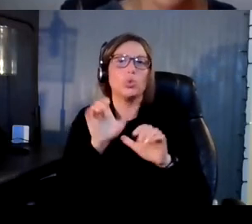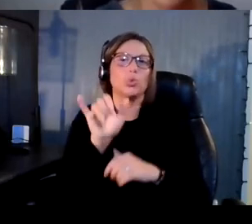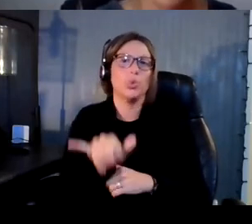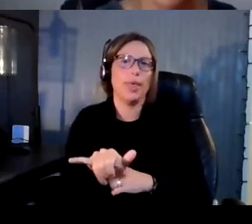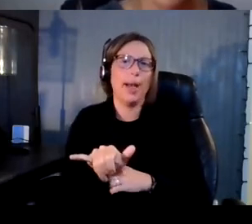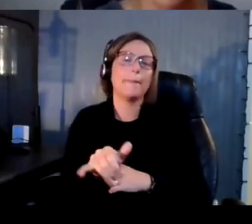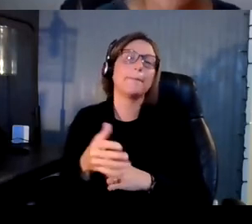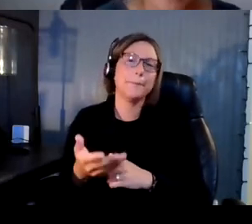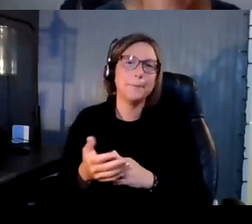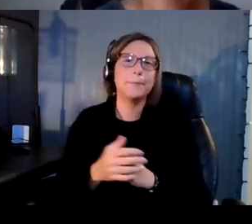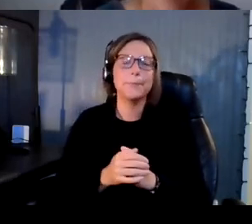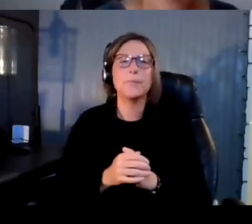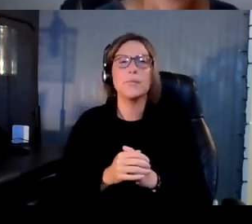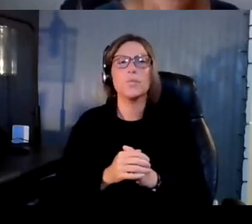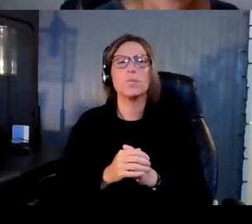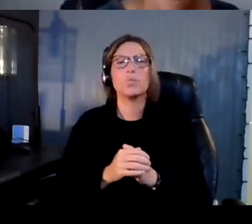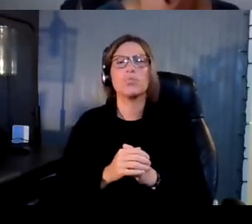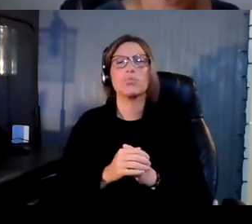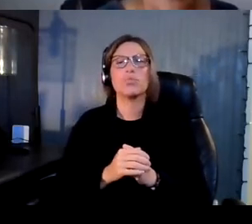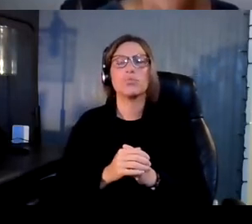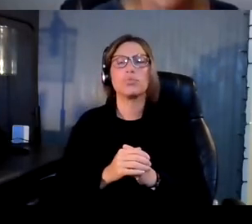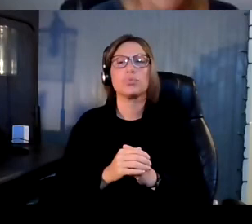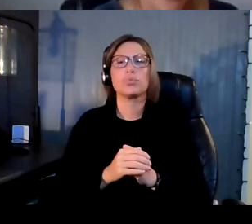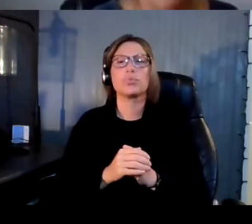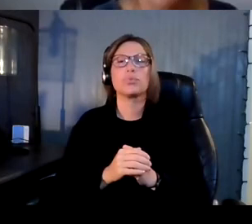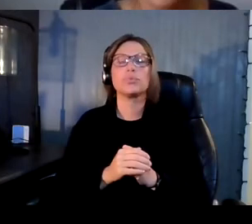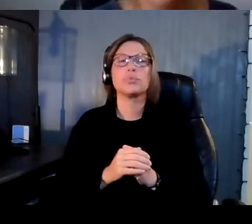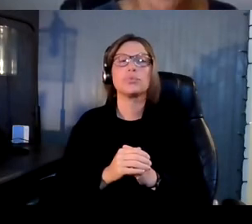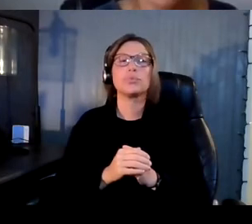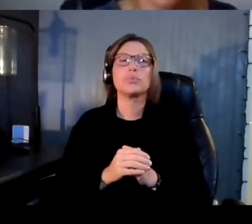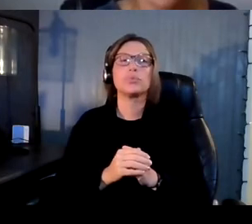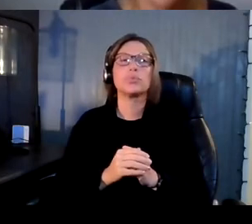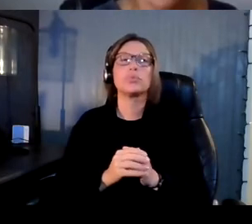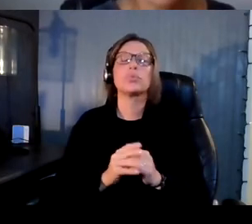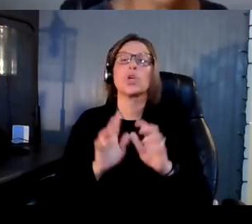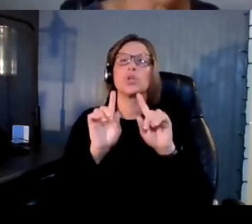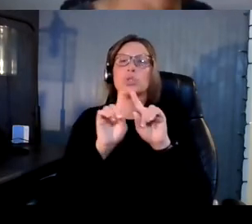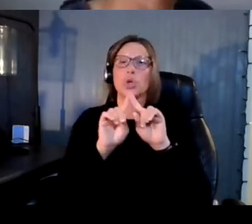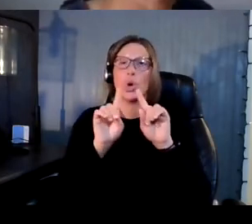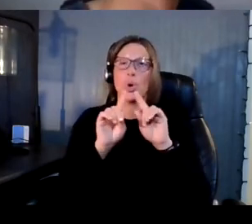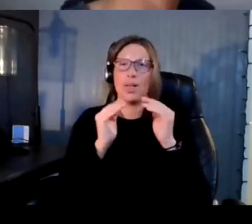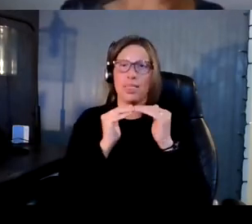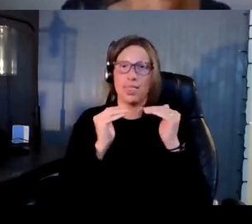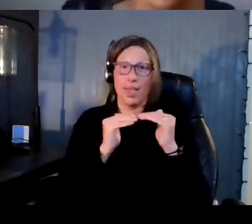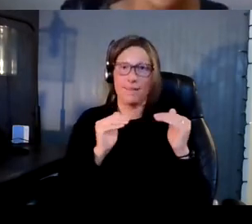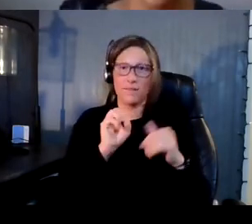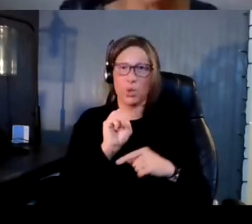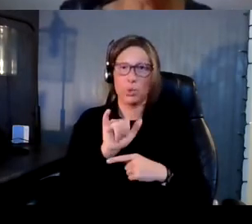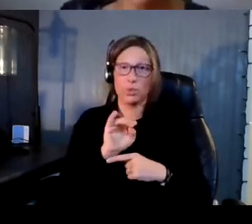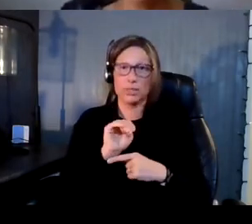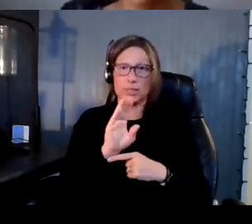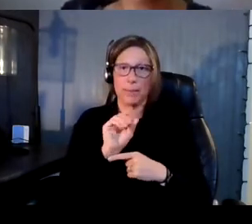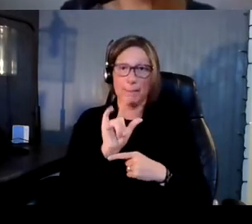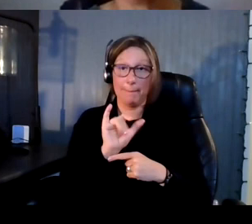into levels of symbolic and pre-symbolic. Those are those idiosyncratic signals